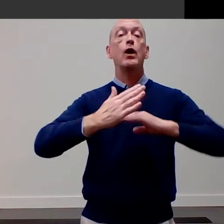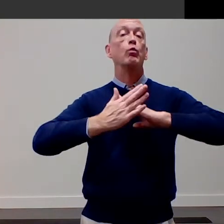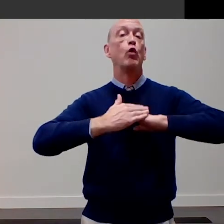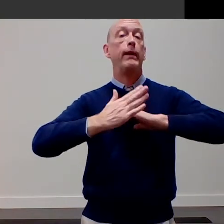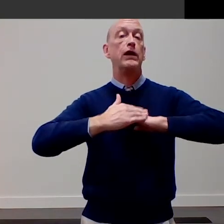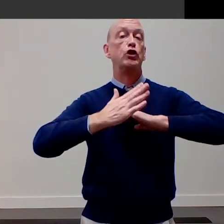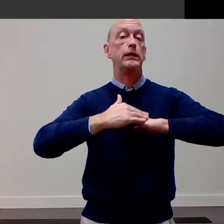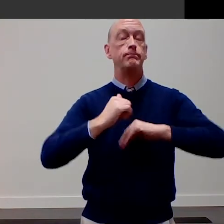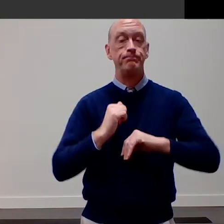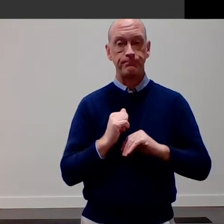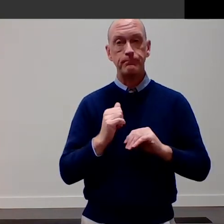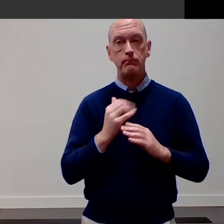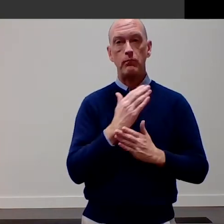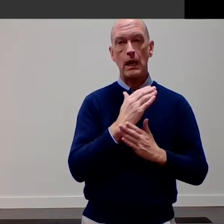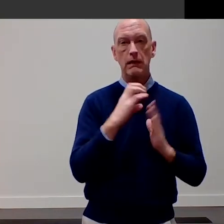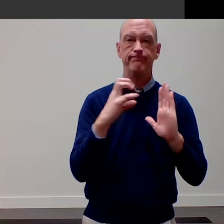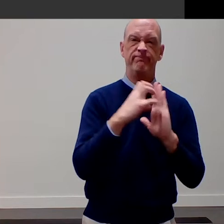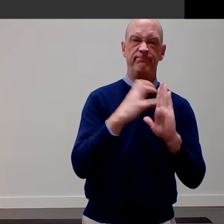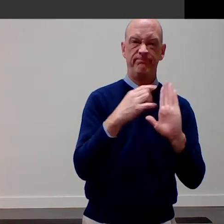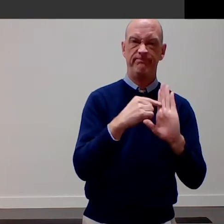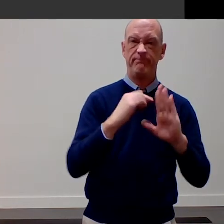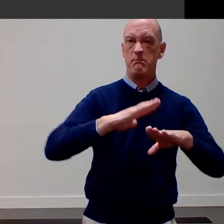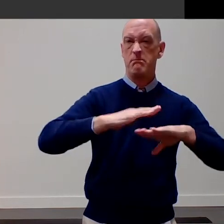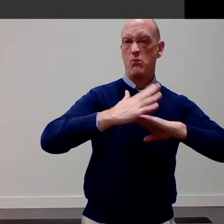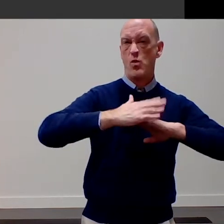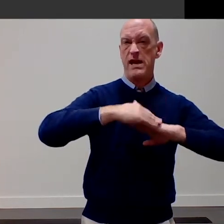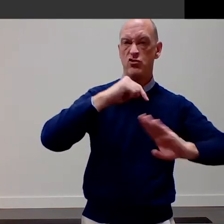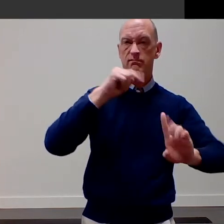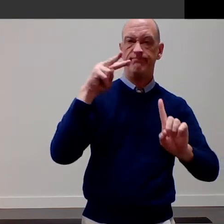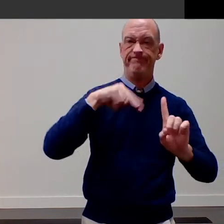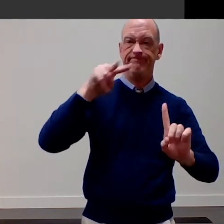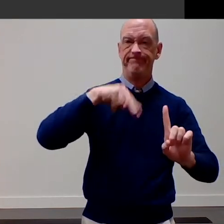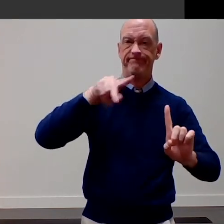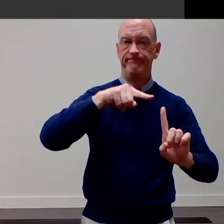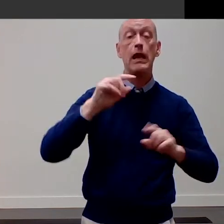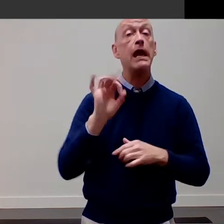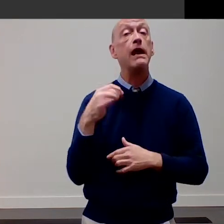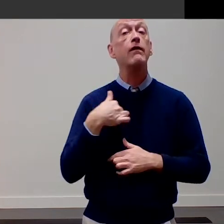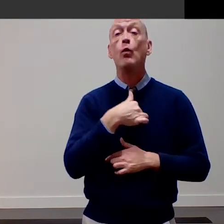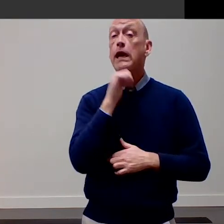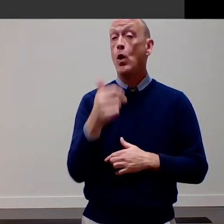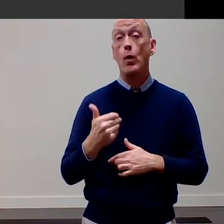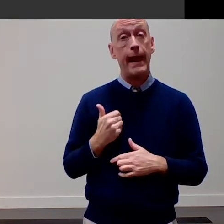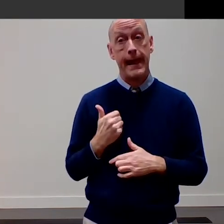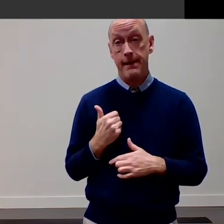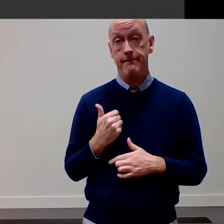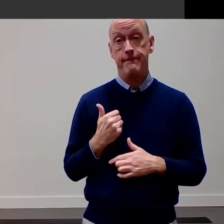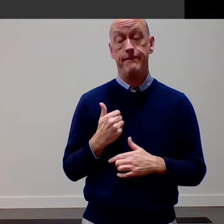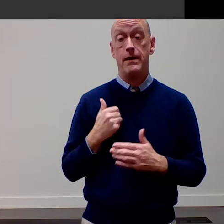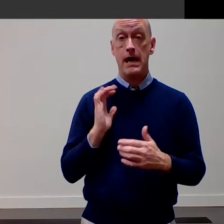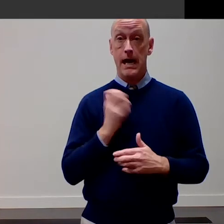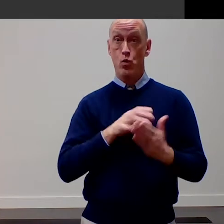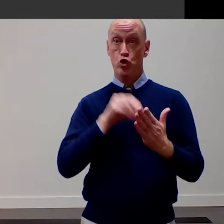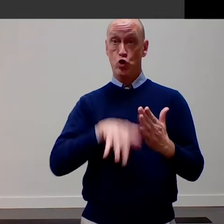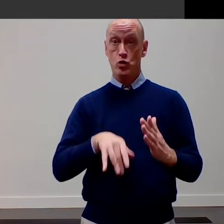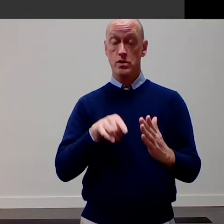probation section in here. And if we don't have our